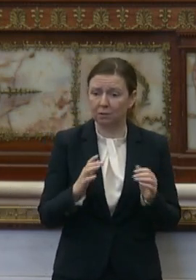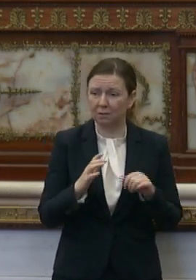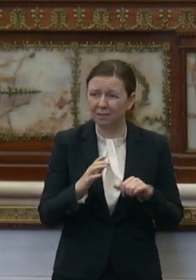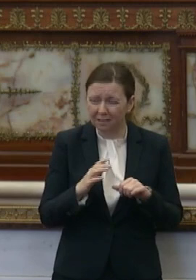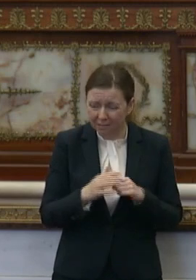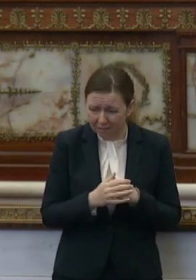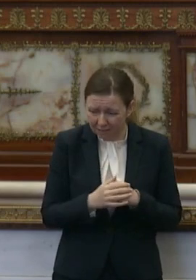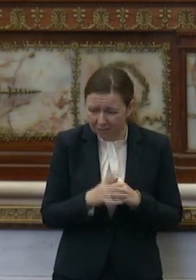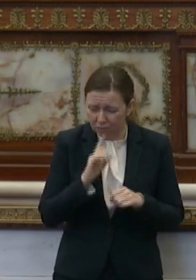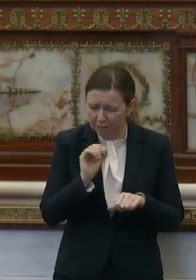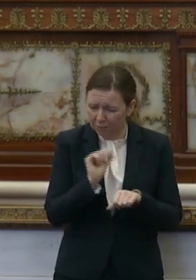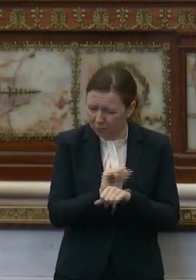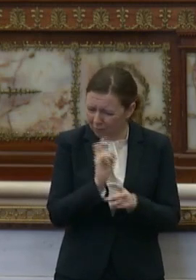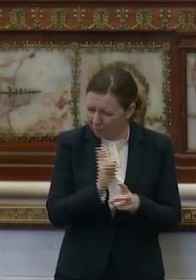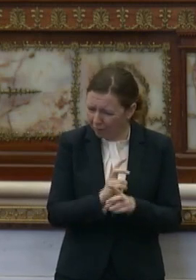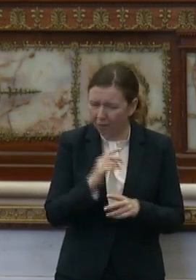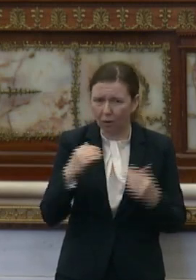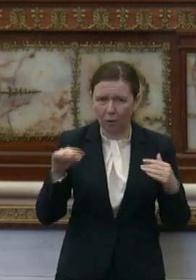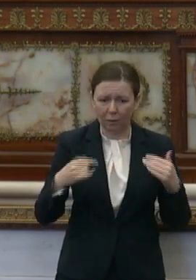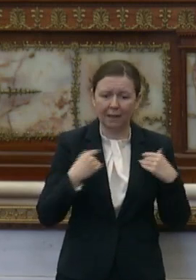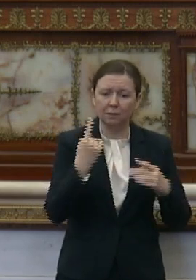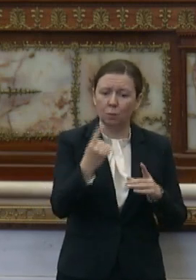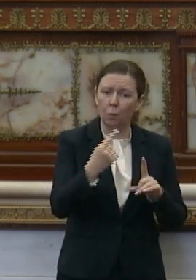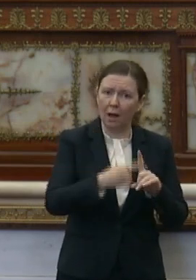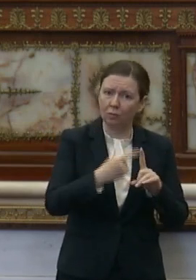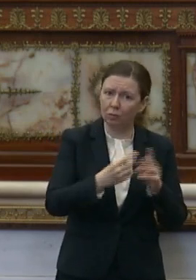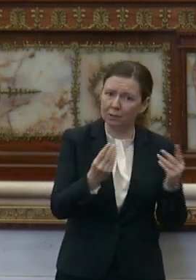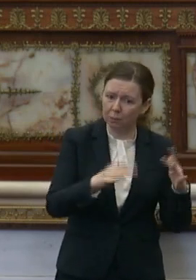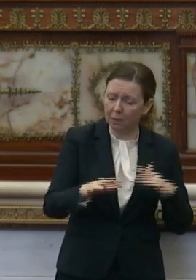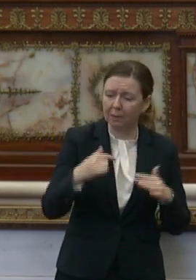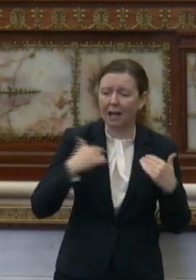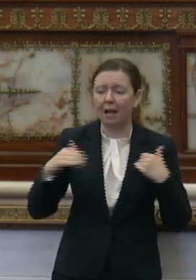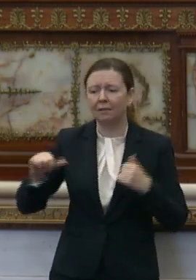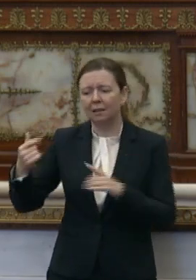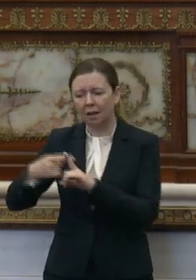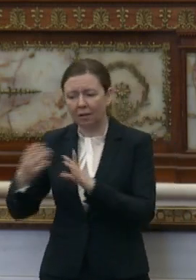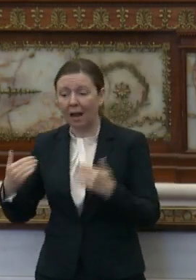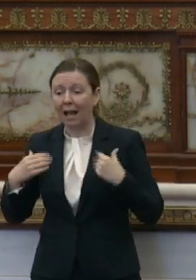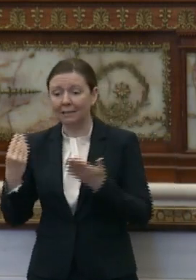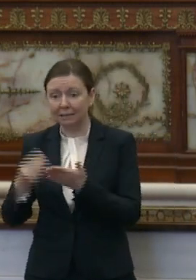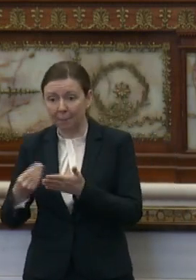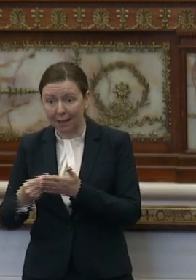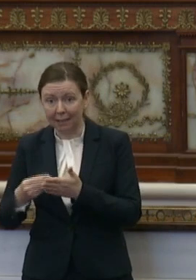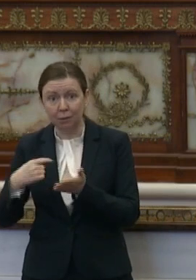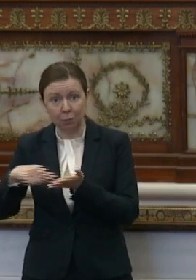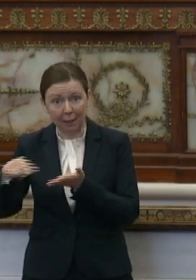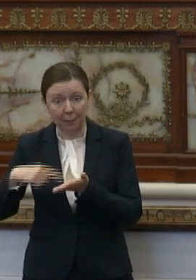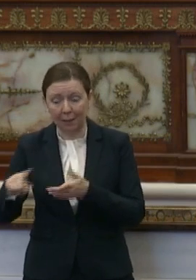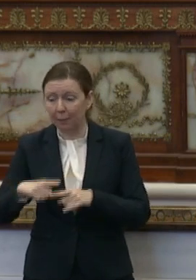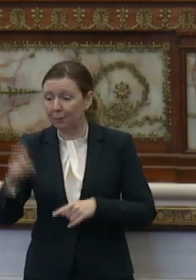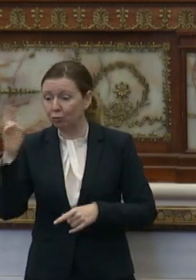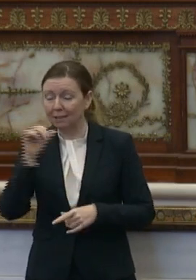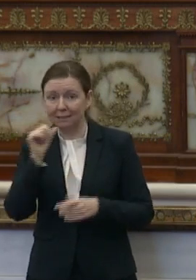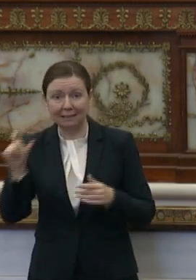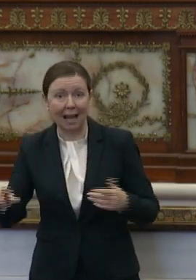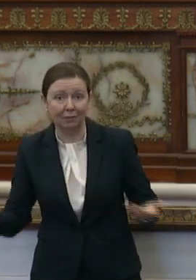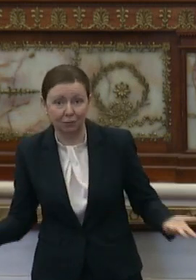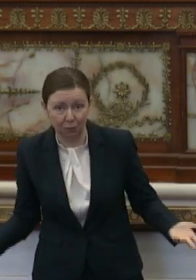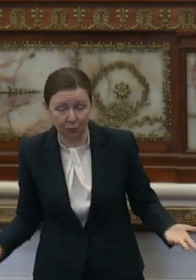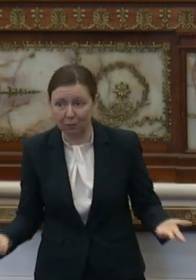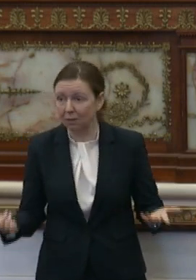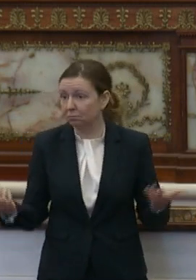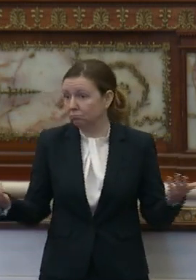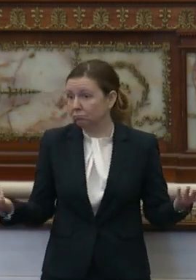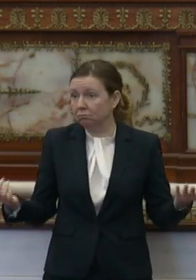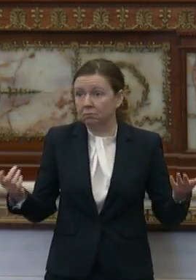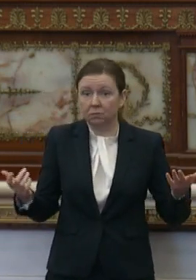one home, one rental property. I have another tenant who's working and has the money to pay rent and realizes he does not have to. So it's not